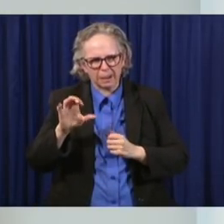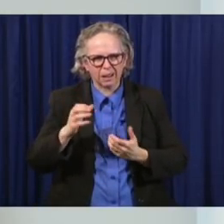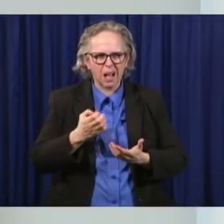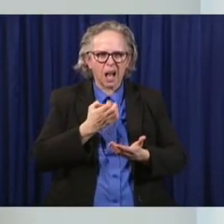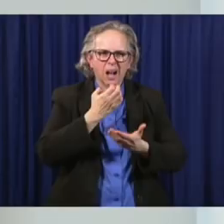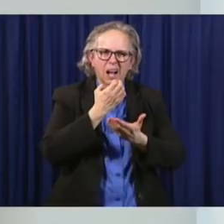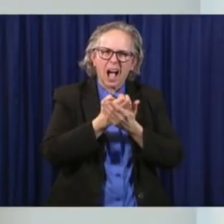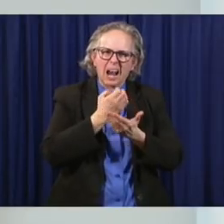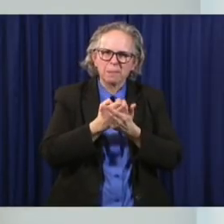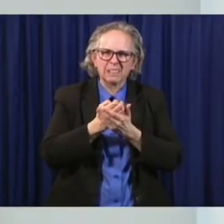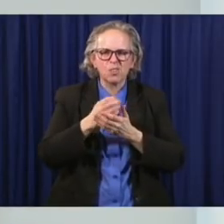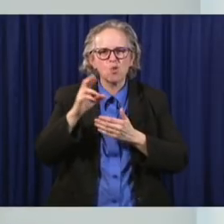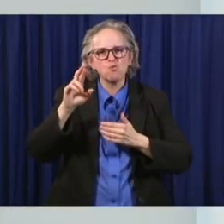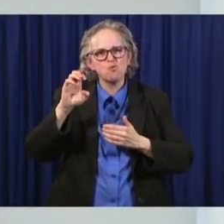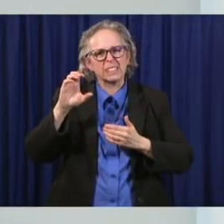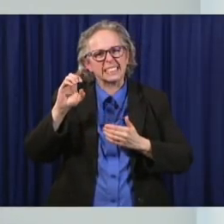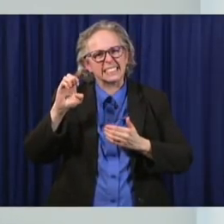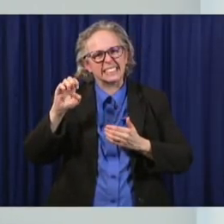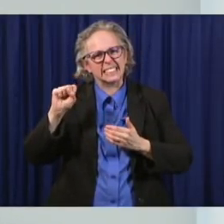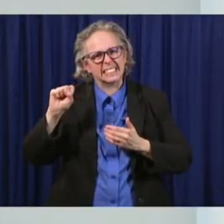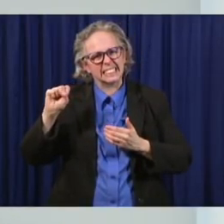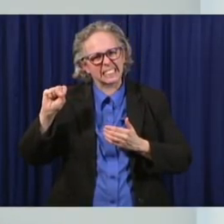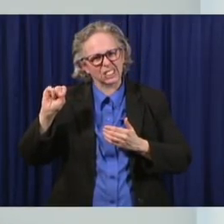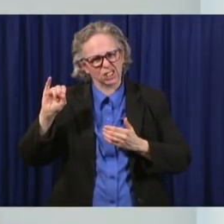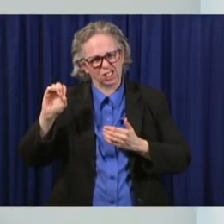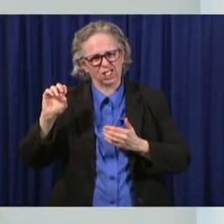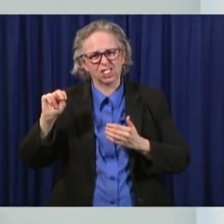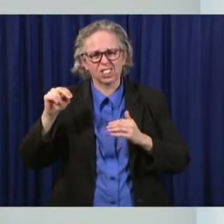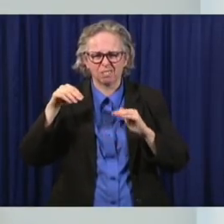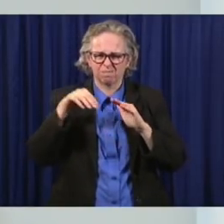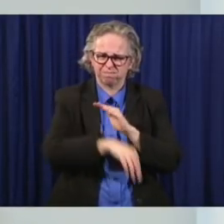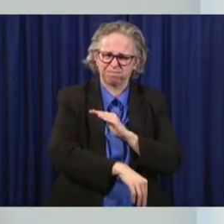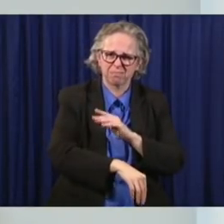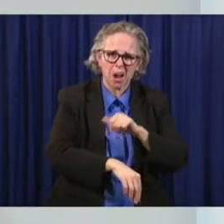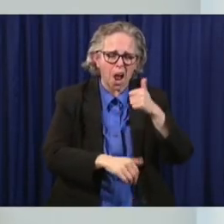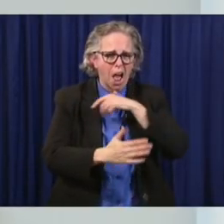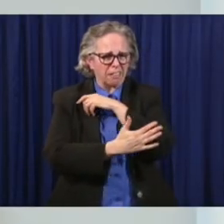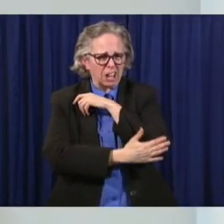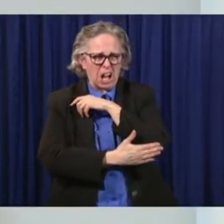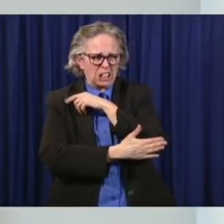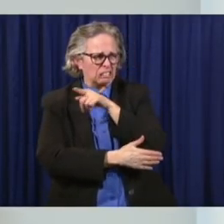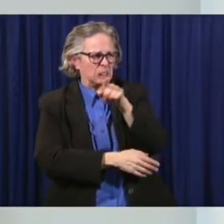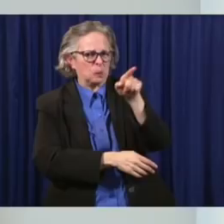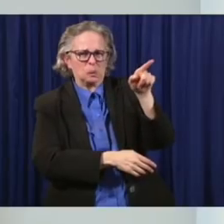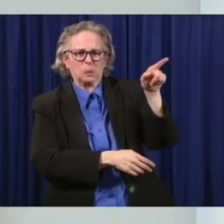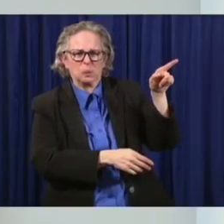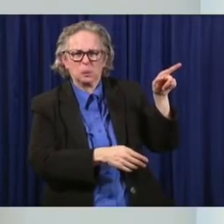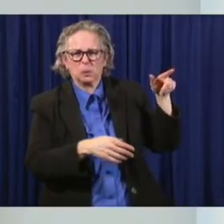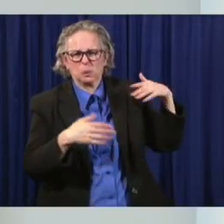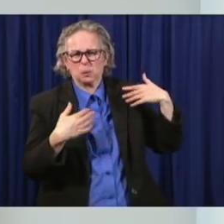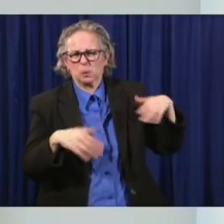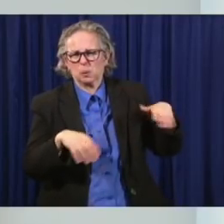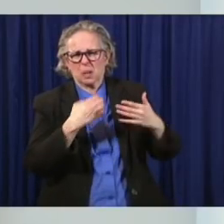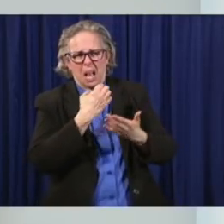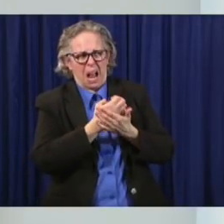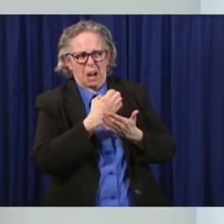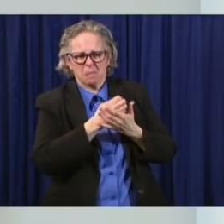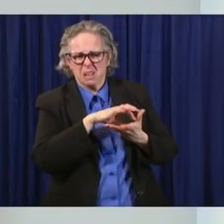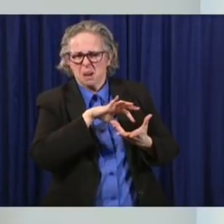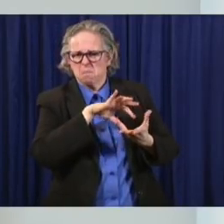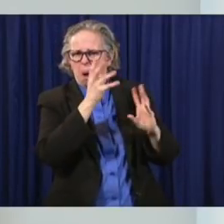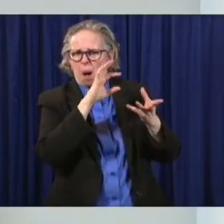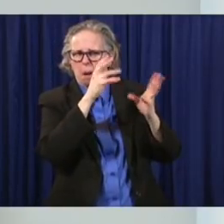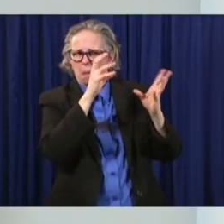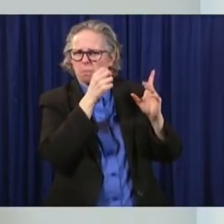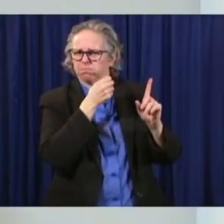other countries, they're experiencing dramatic economic consequences of what's happened with the